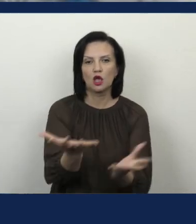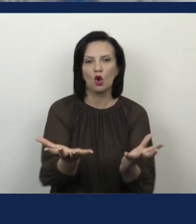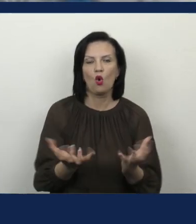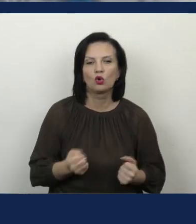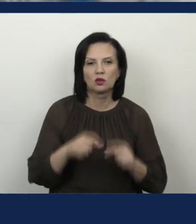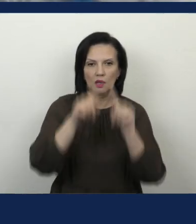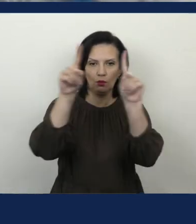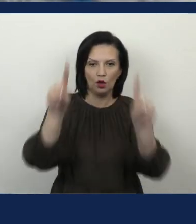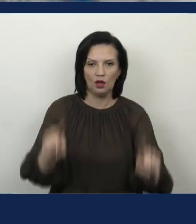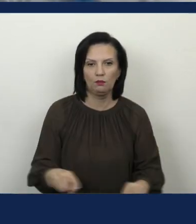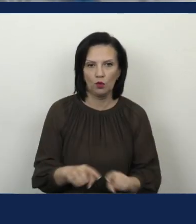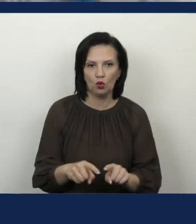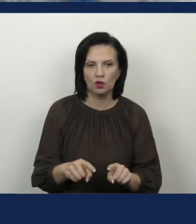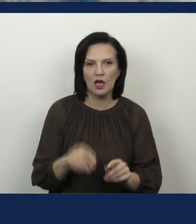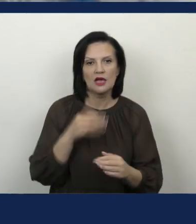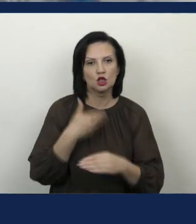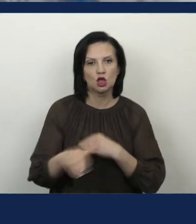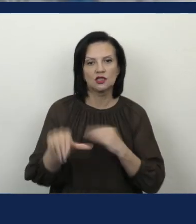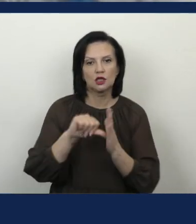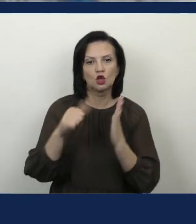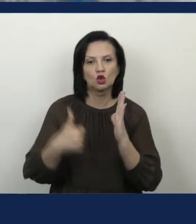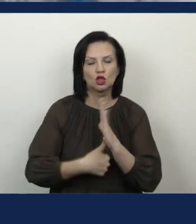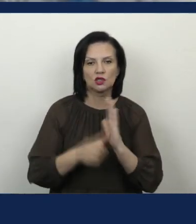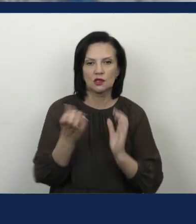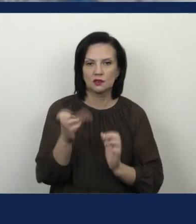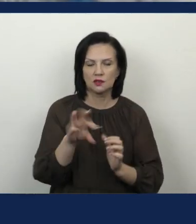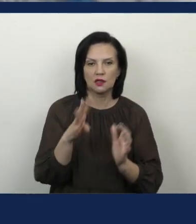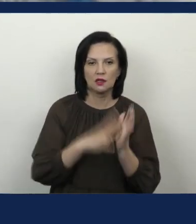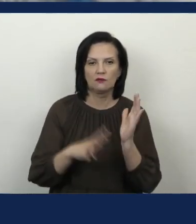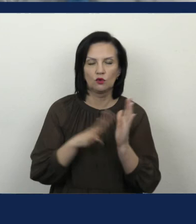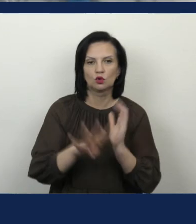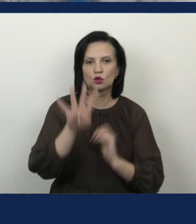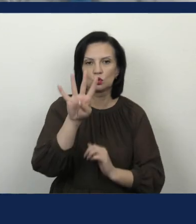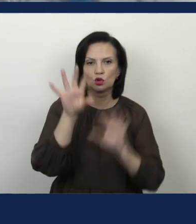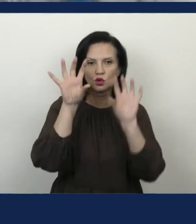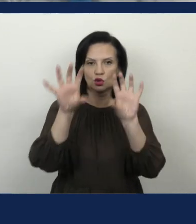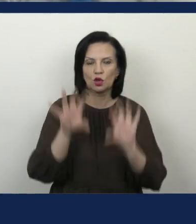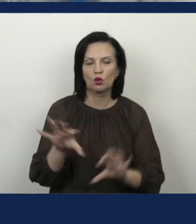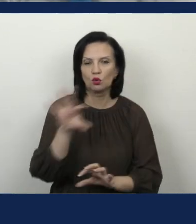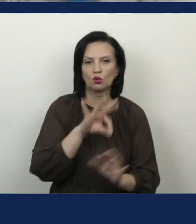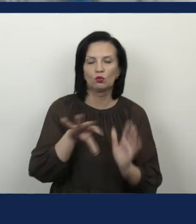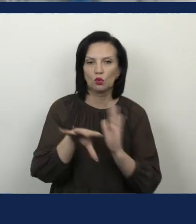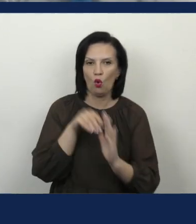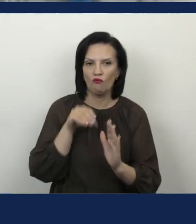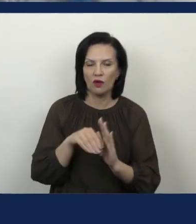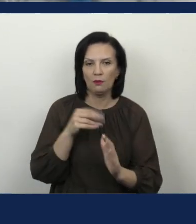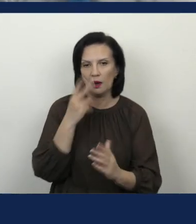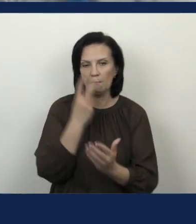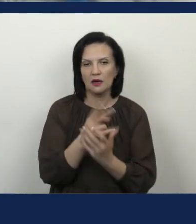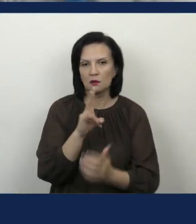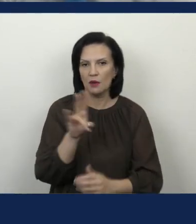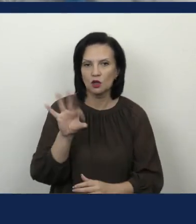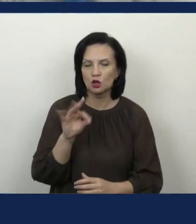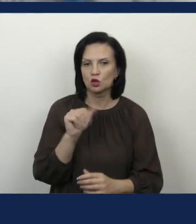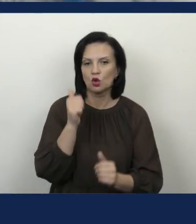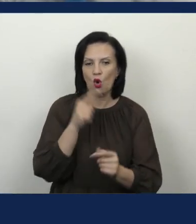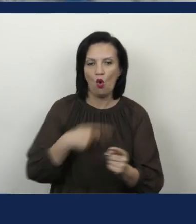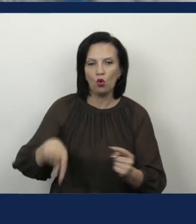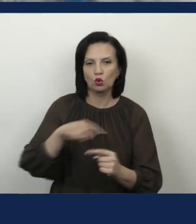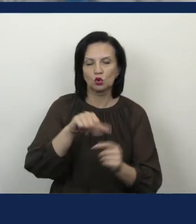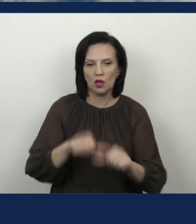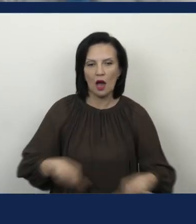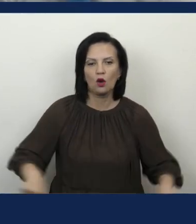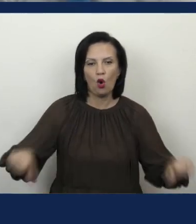exceeds 5% of all the voters who have received the ballots. Part 16 of Article 94 of the law on